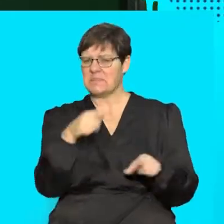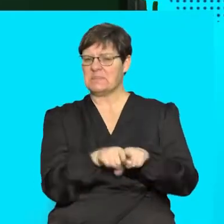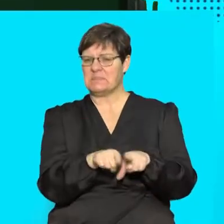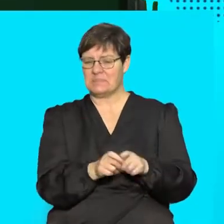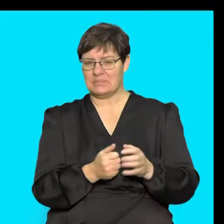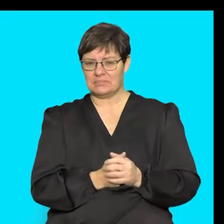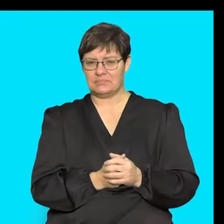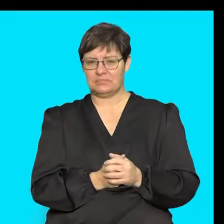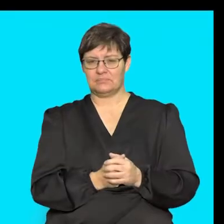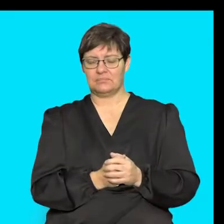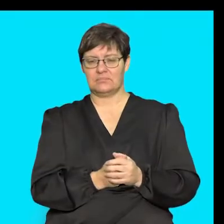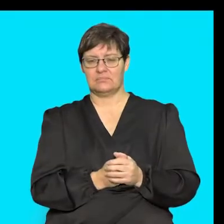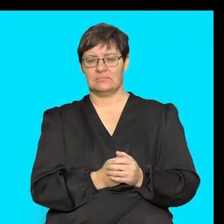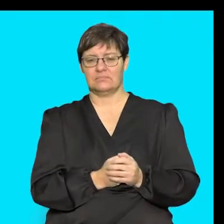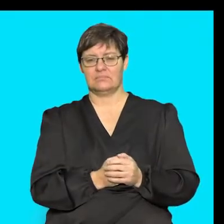exactly the same.